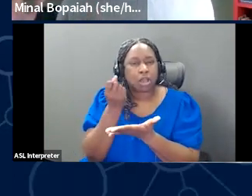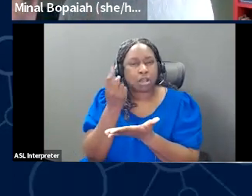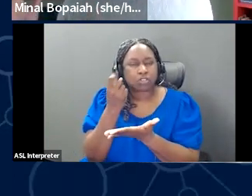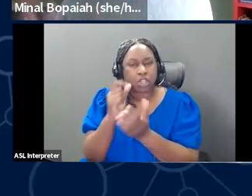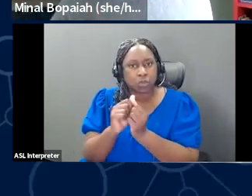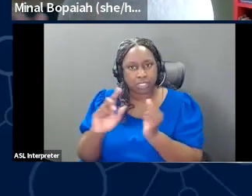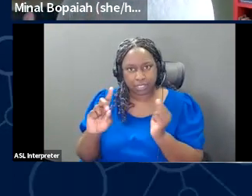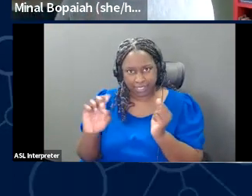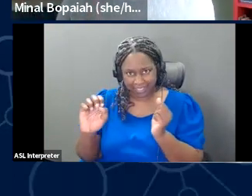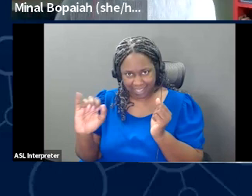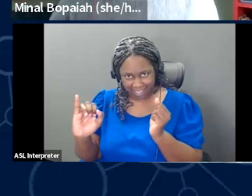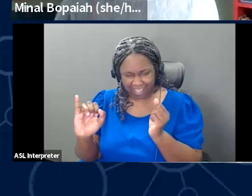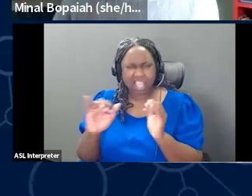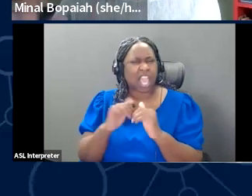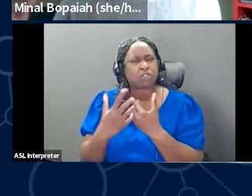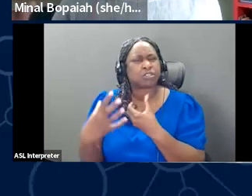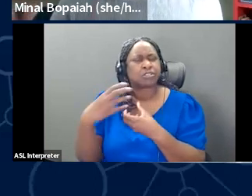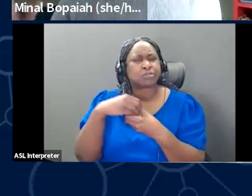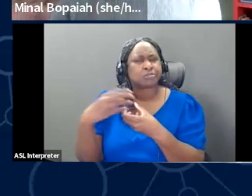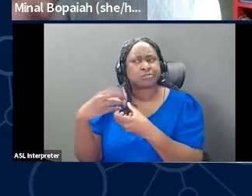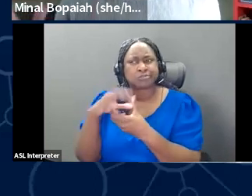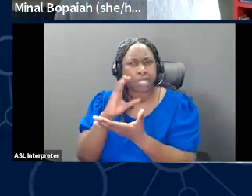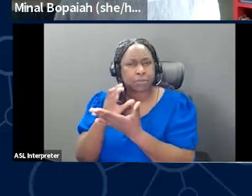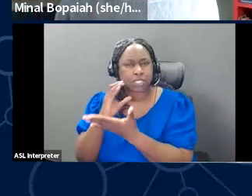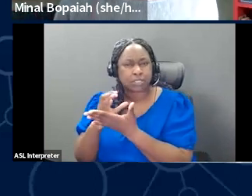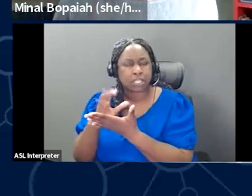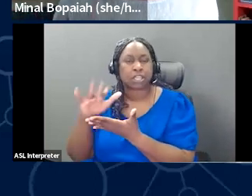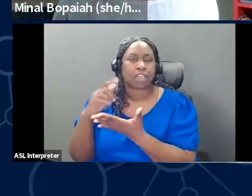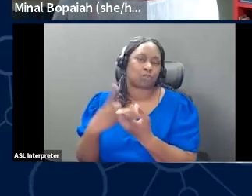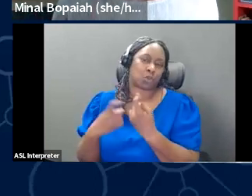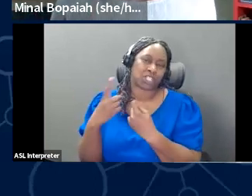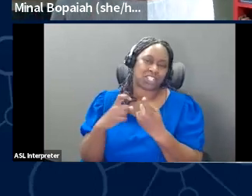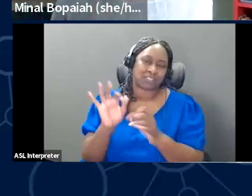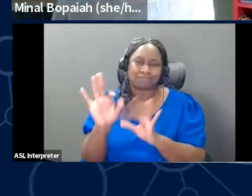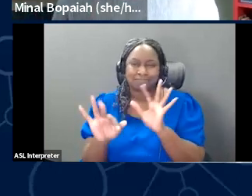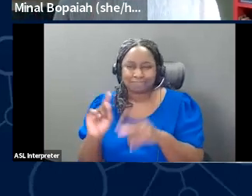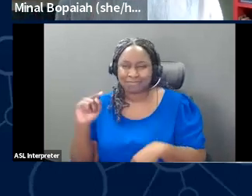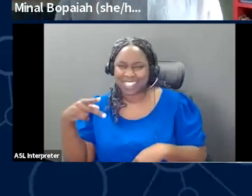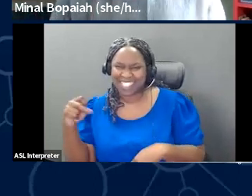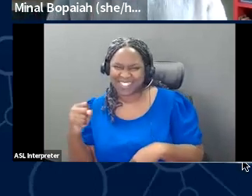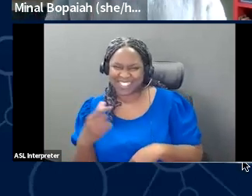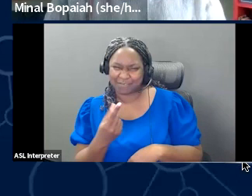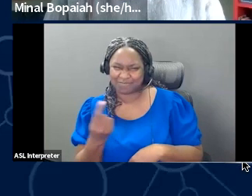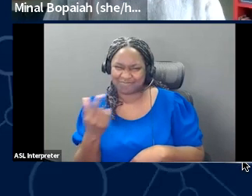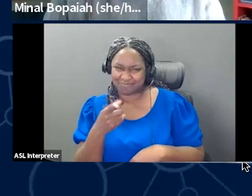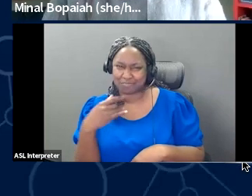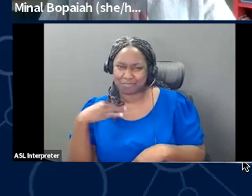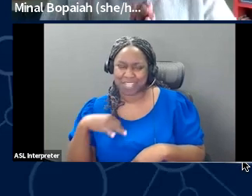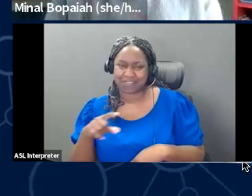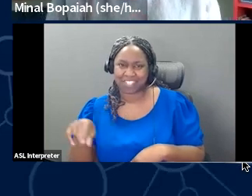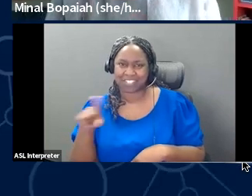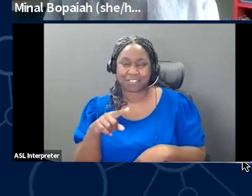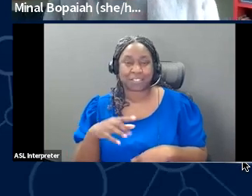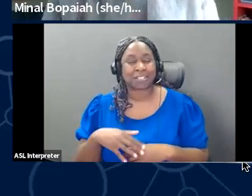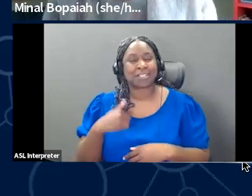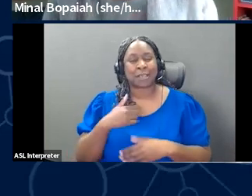images. And then we're going to have time for questions and other tips and tricks that you all might benefit from. So it is my